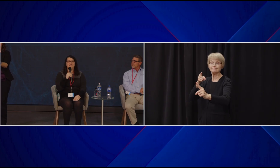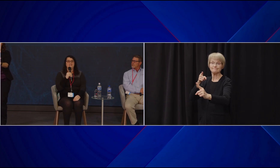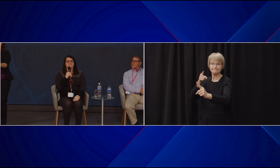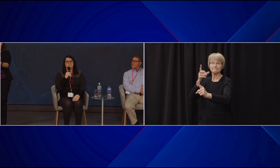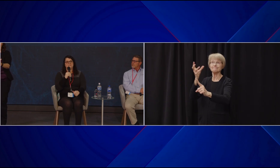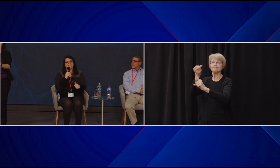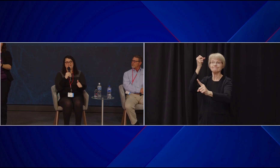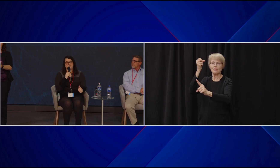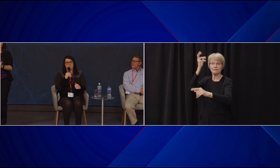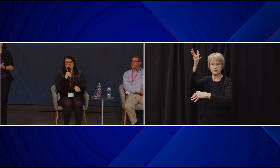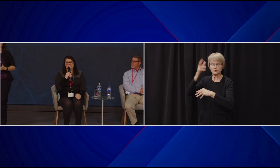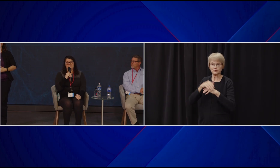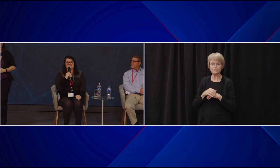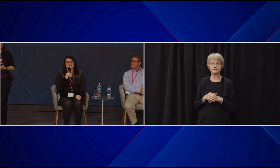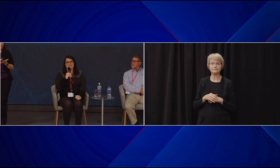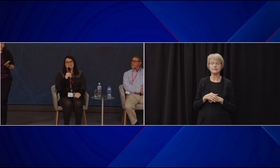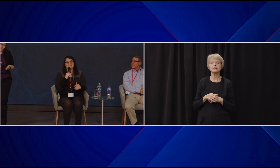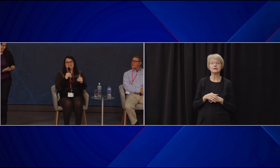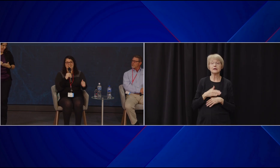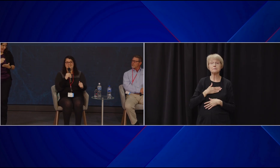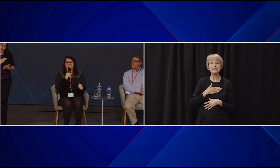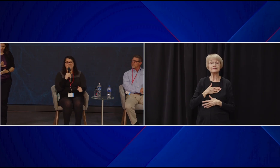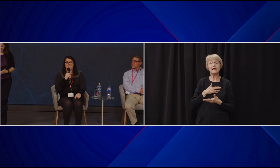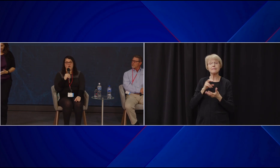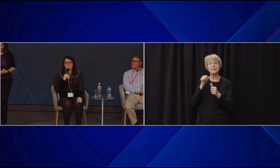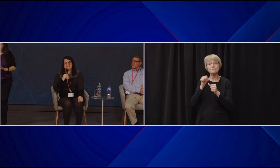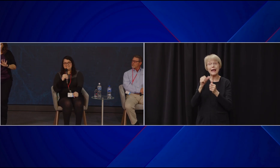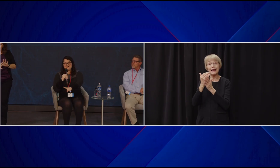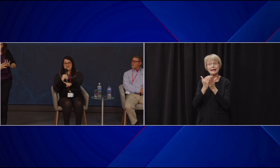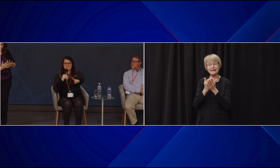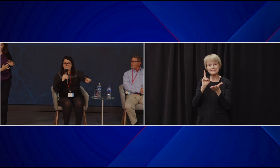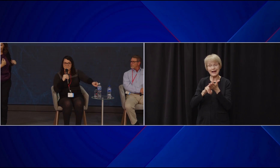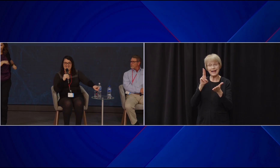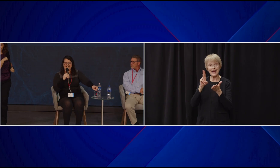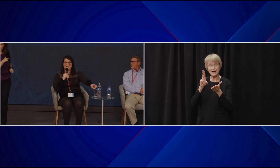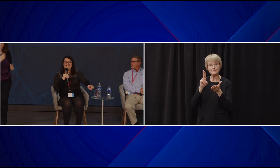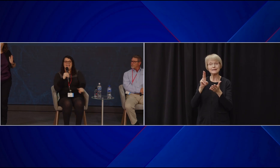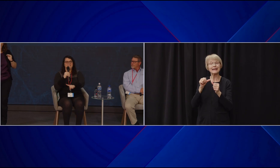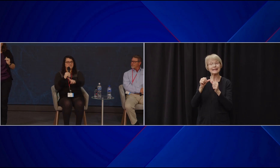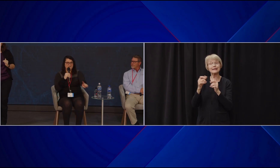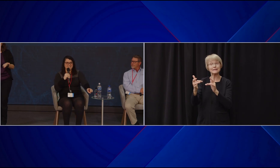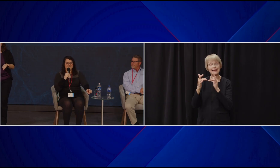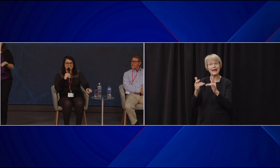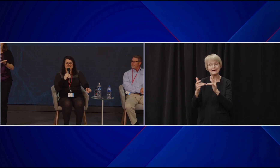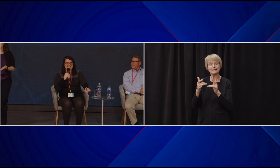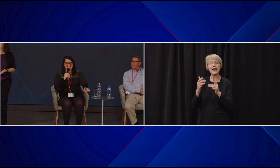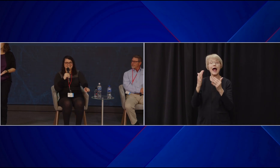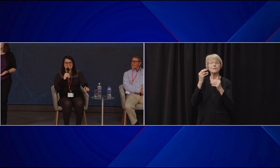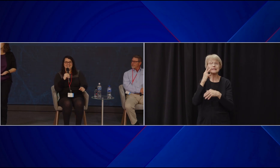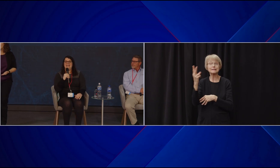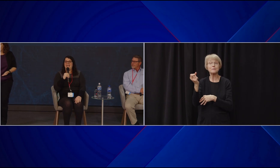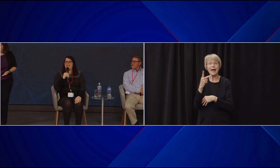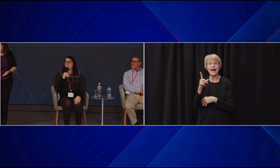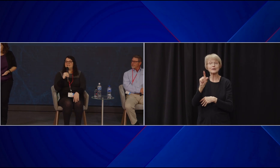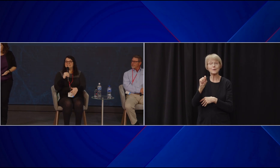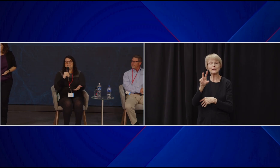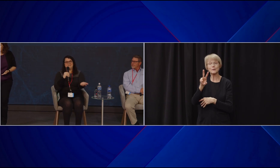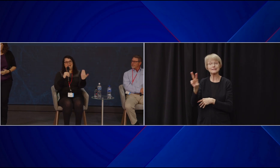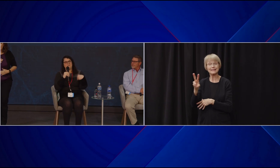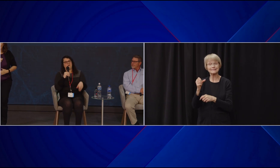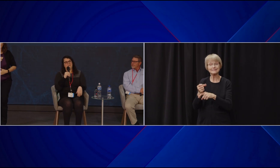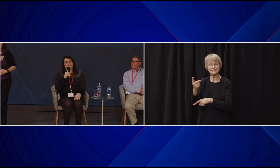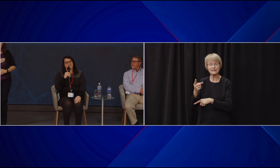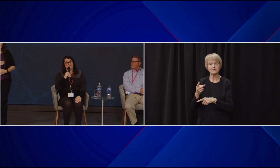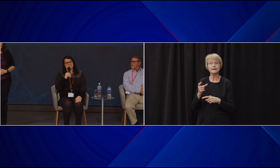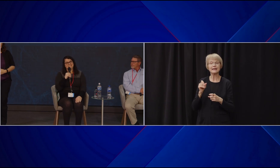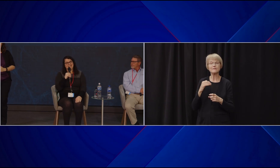again. So please sign up for our mailing list, stay in touch, and I hope to see all of you back in 2026. And please, if you have